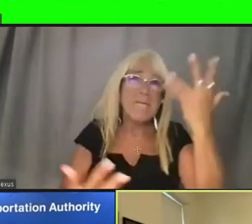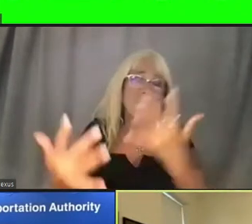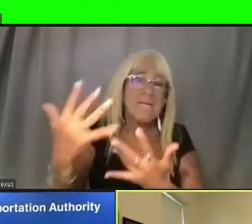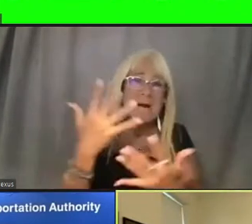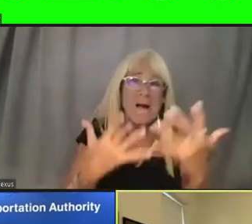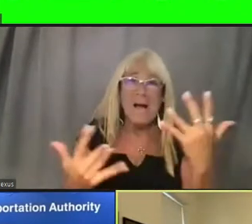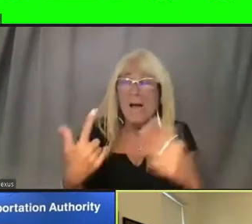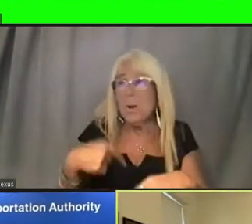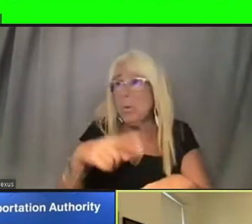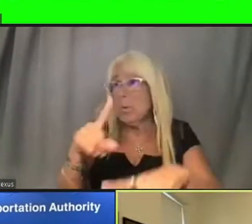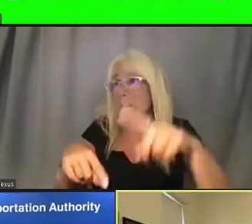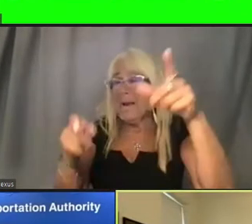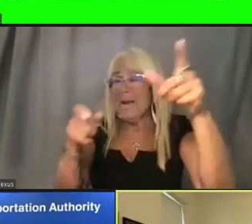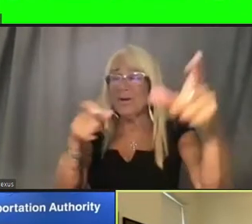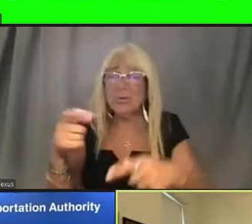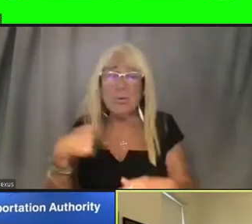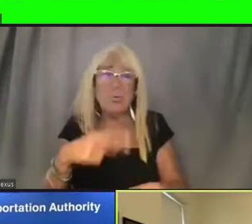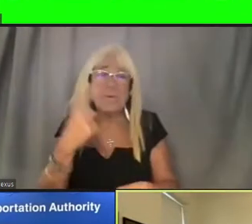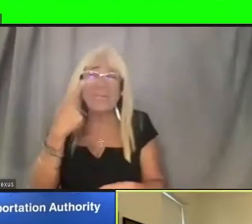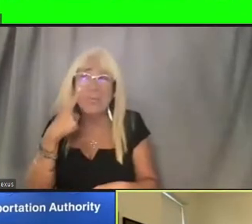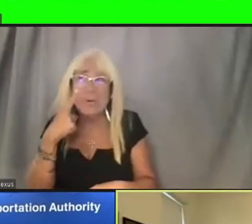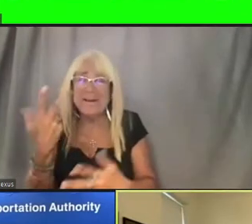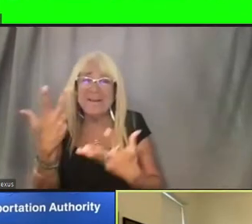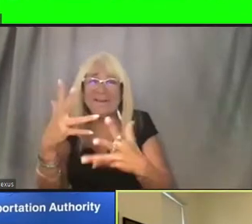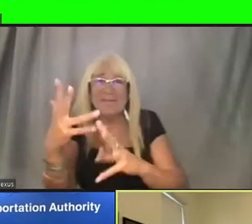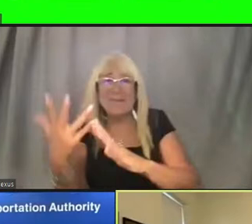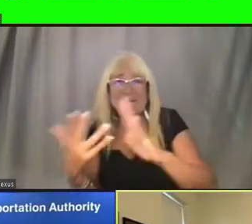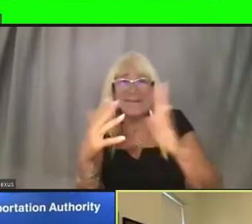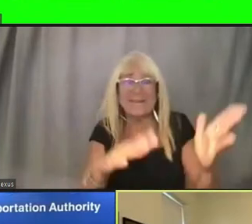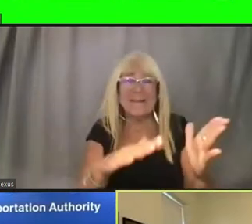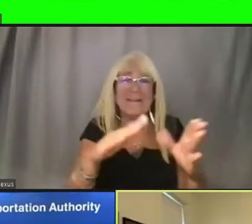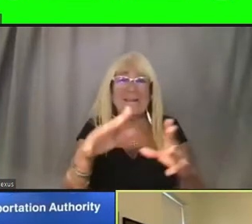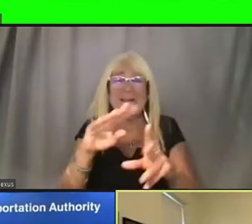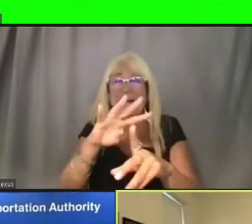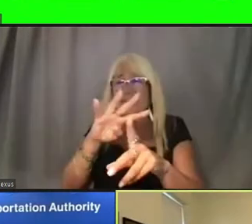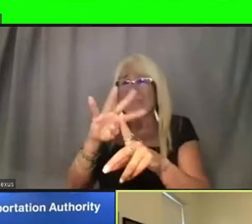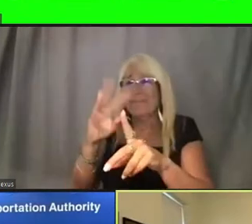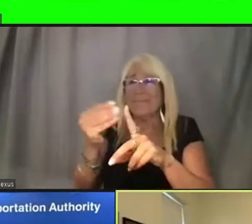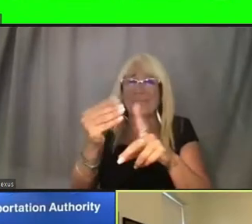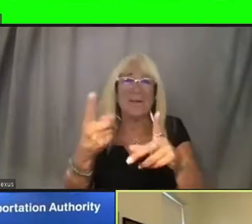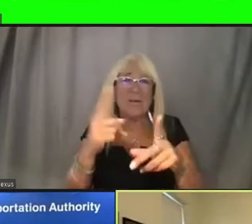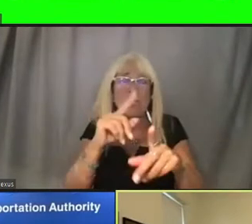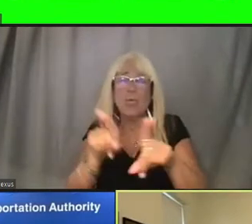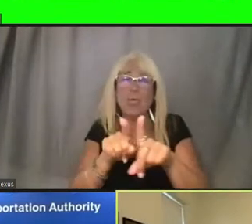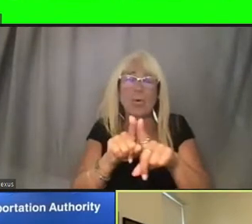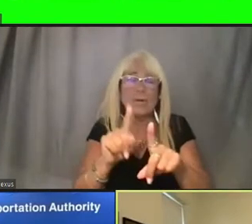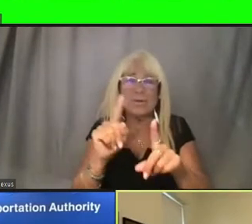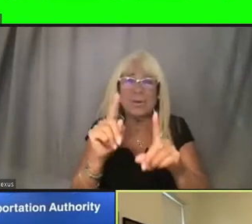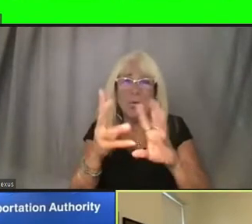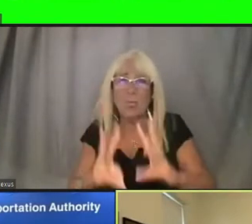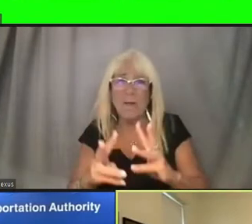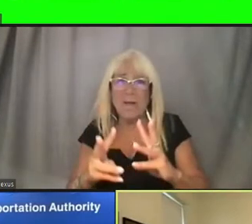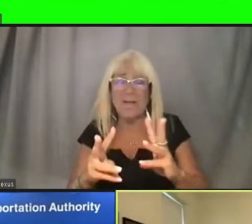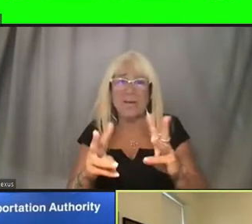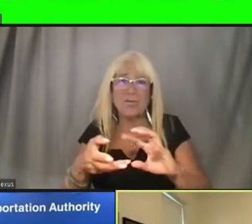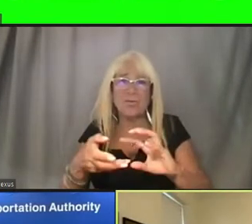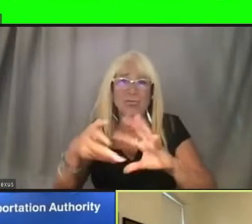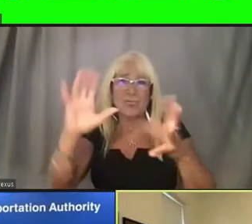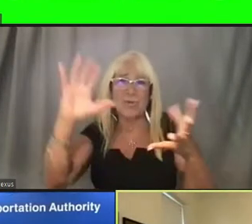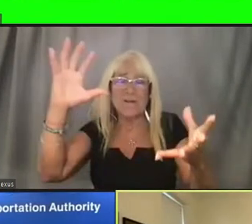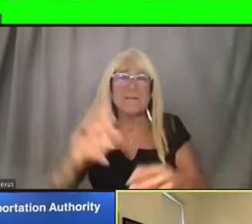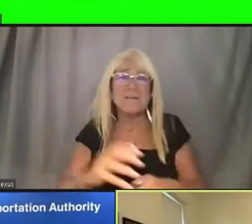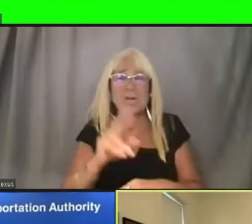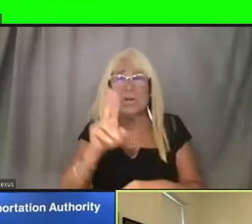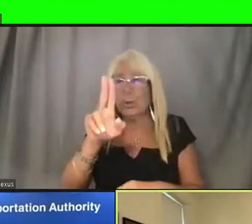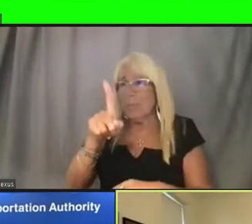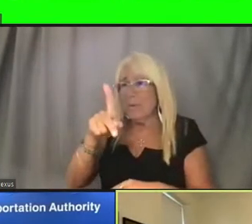we are already witnessing the deadly effects of the climate crisis according to the unipc's latest report we